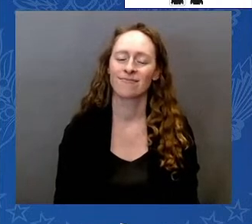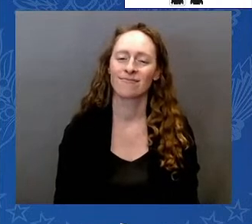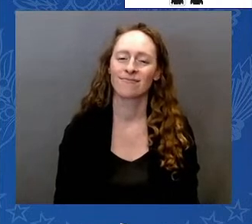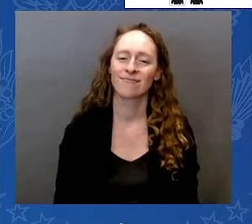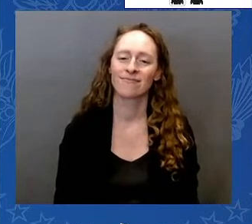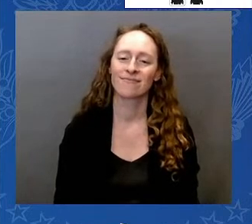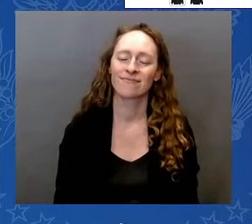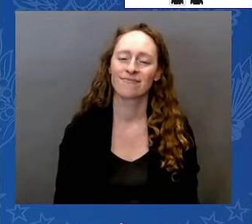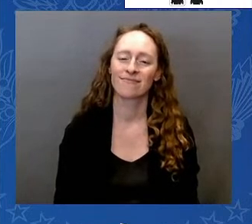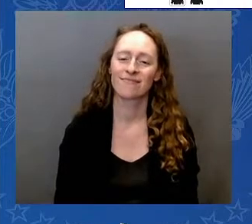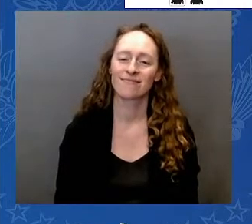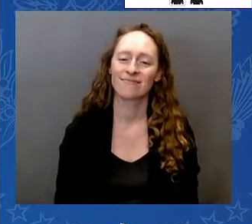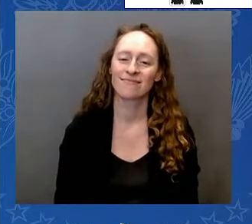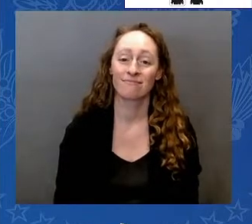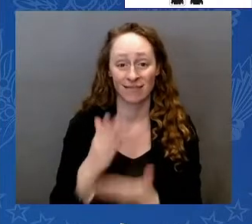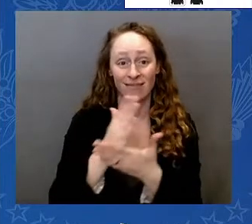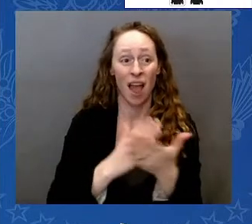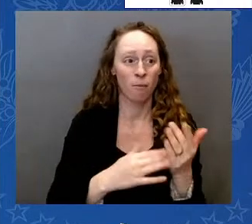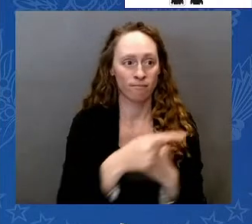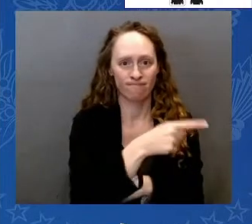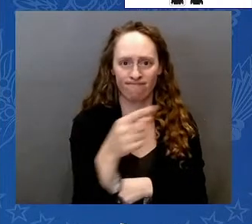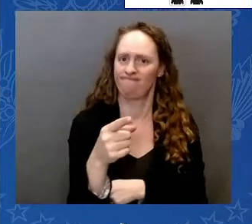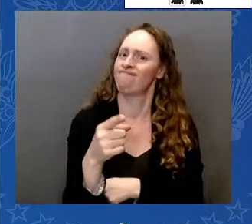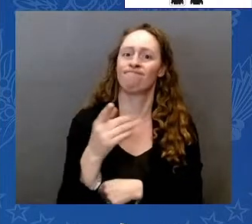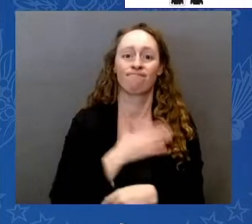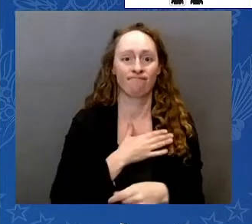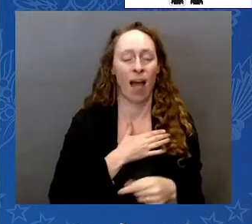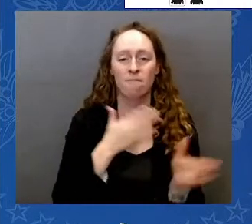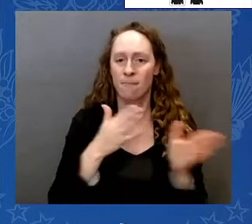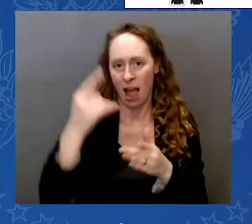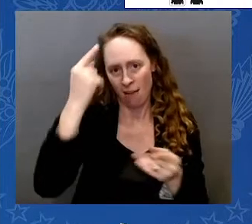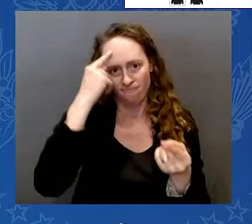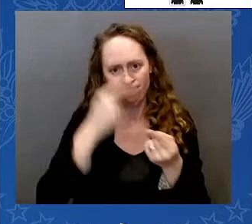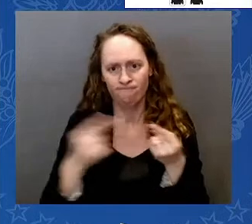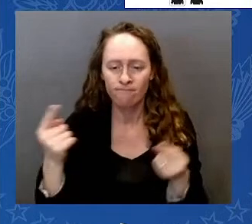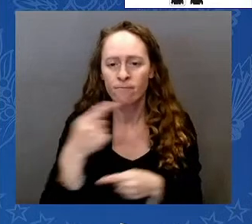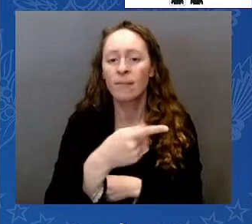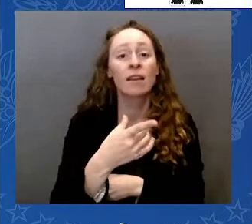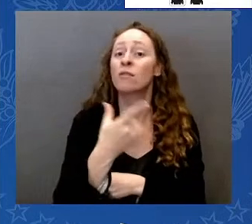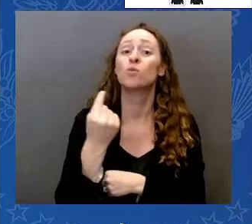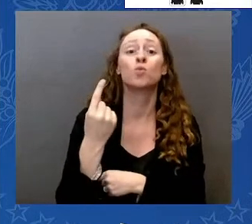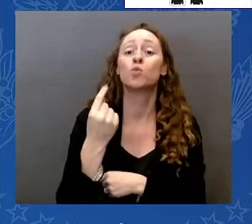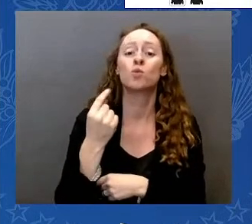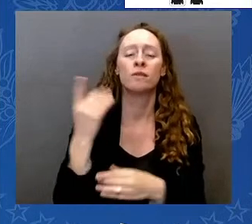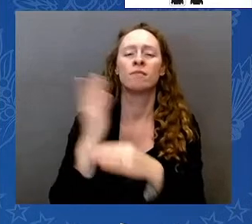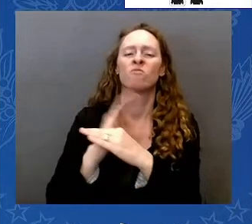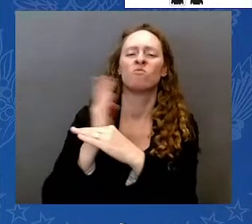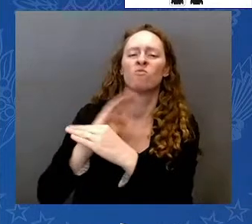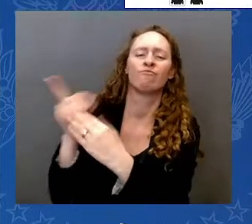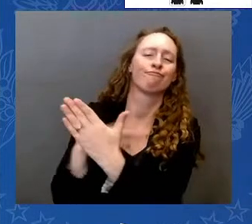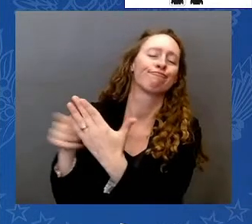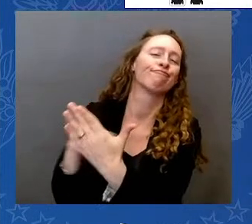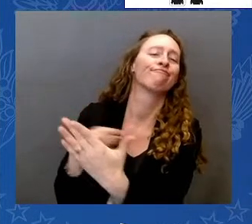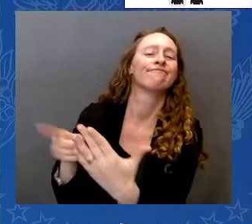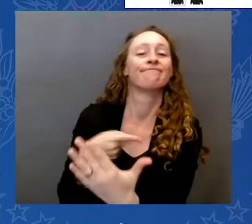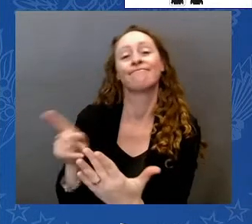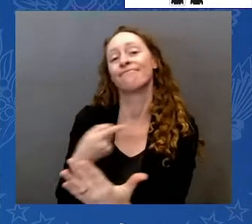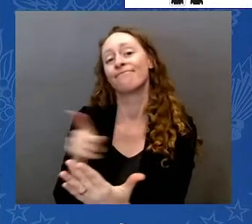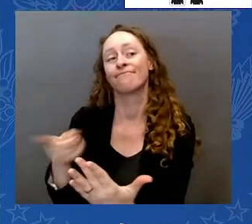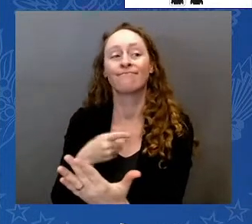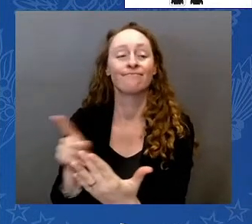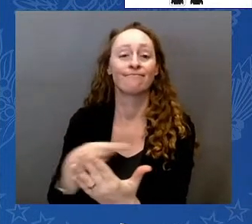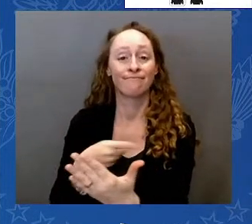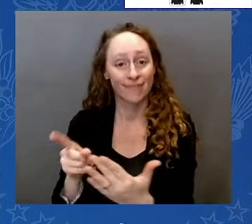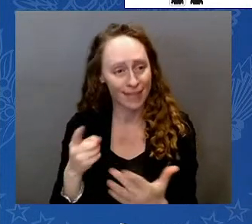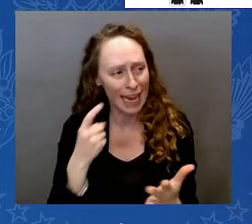attack the Democrats. They say for what we've done. But they really don't want to see what their plan